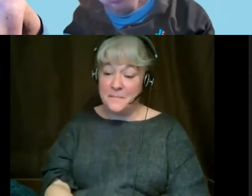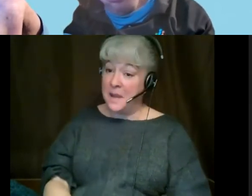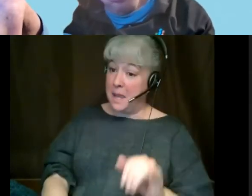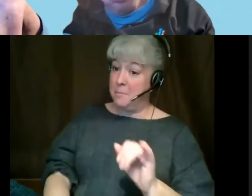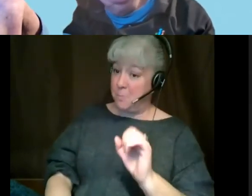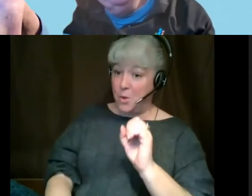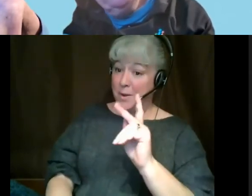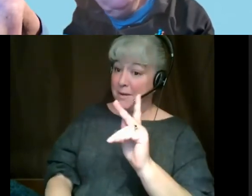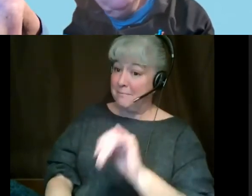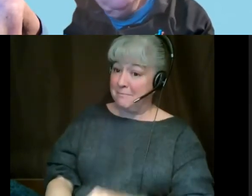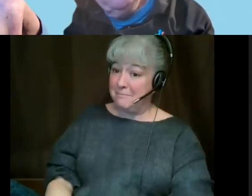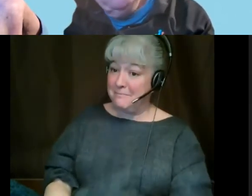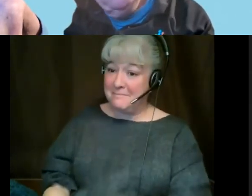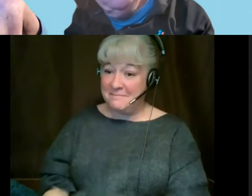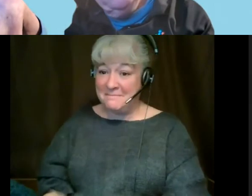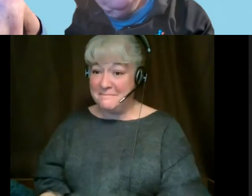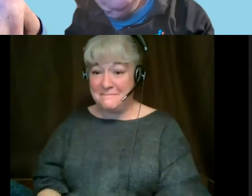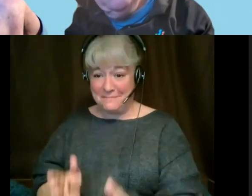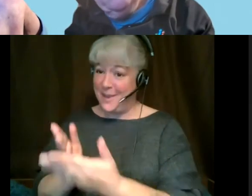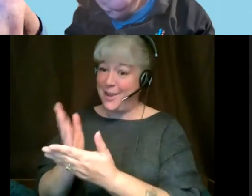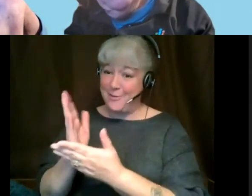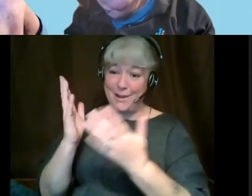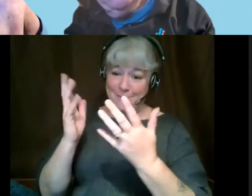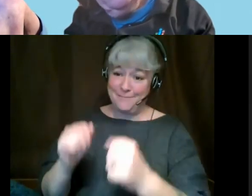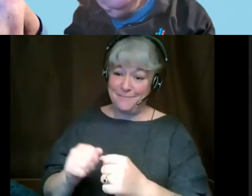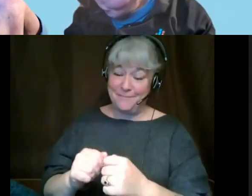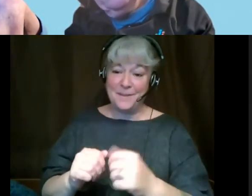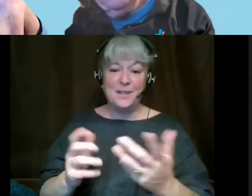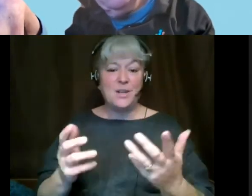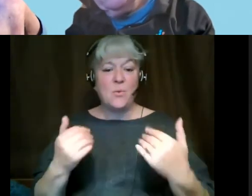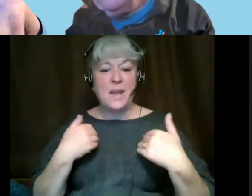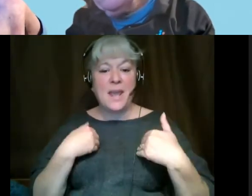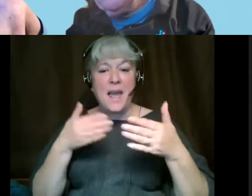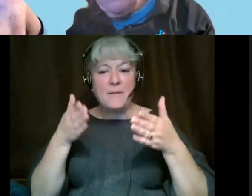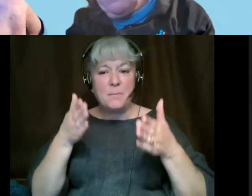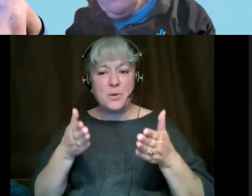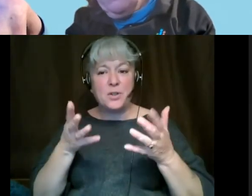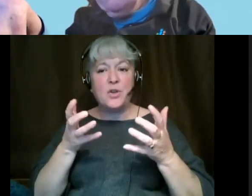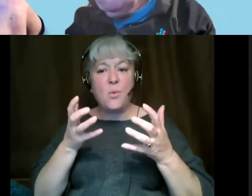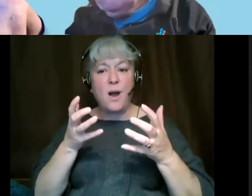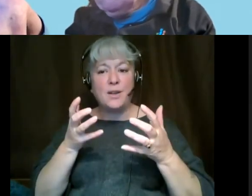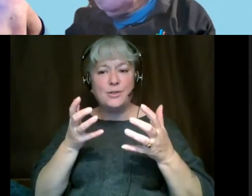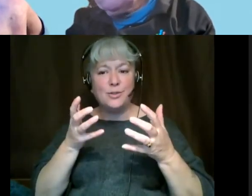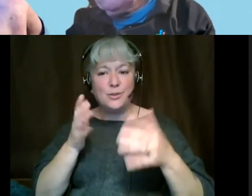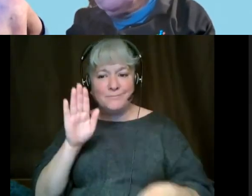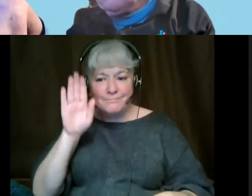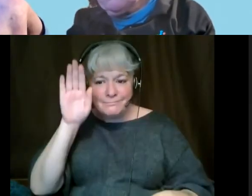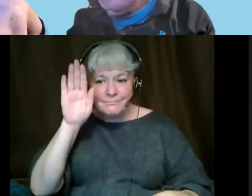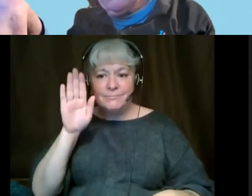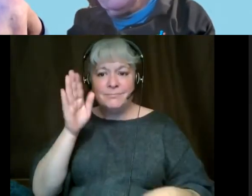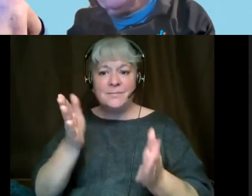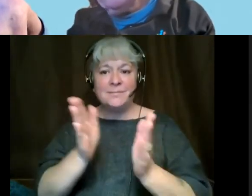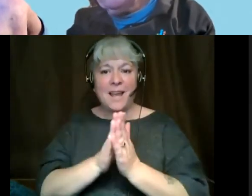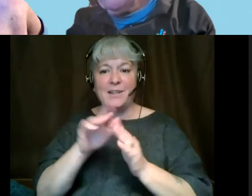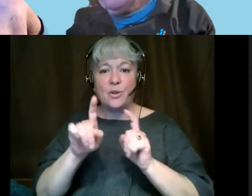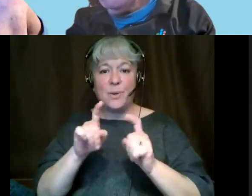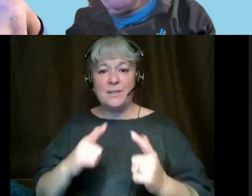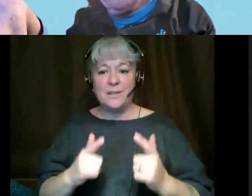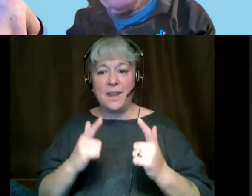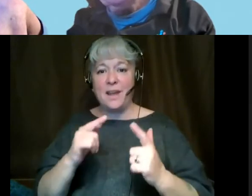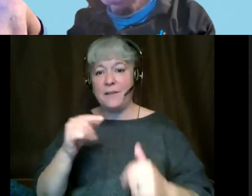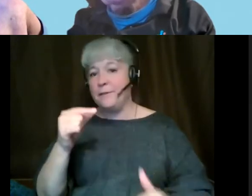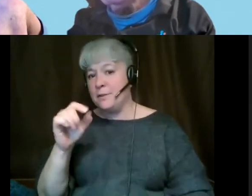Okay. All right. So we've got an attendee who would like to come on camera and ask a question live.